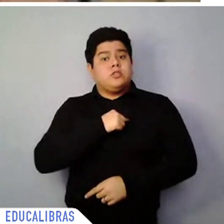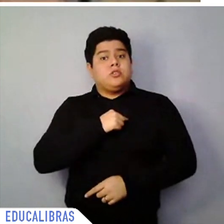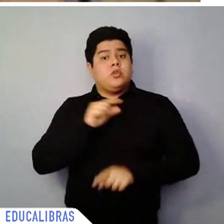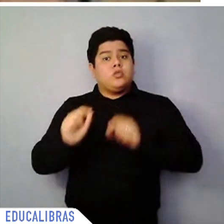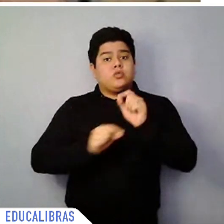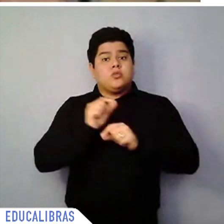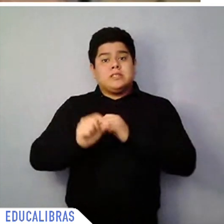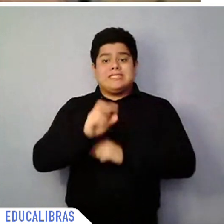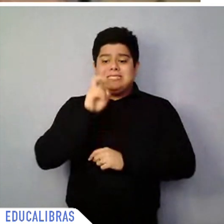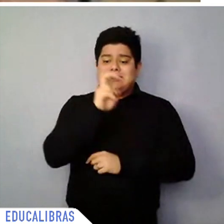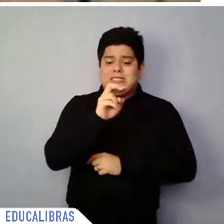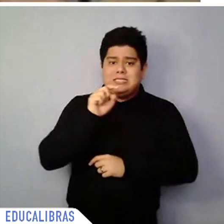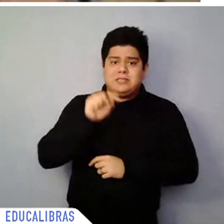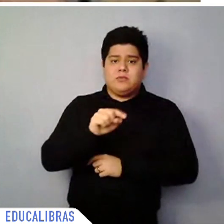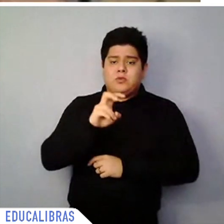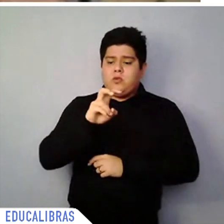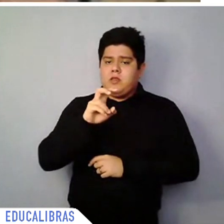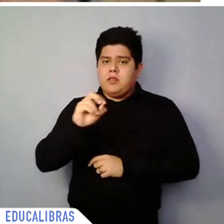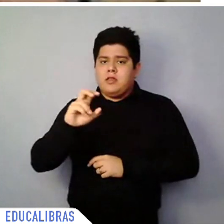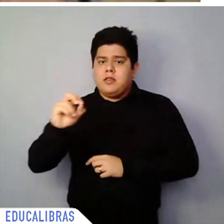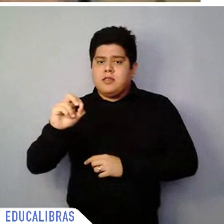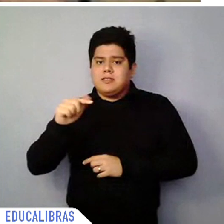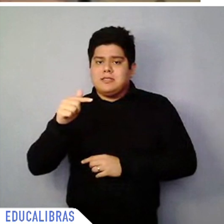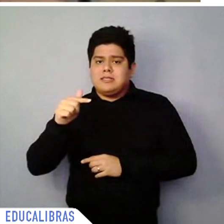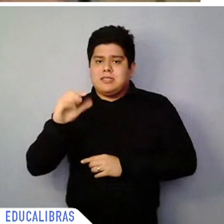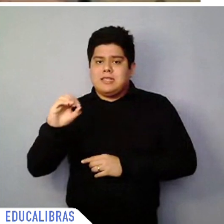We did our research.